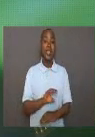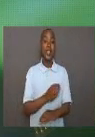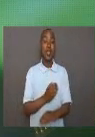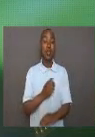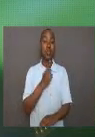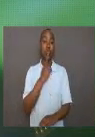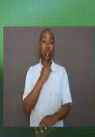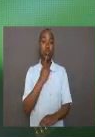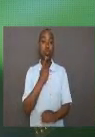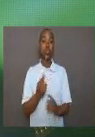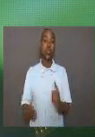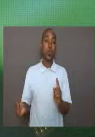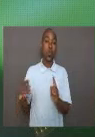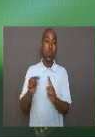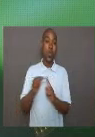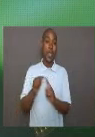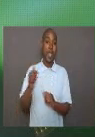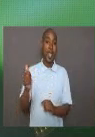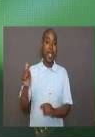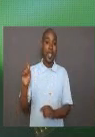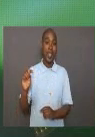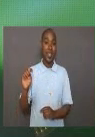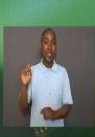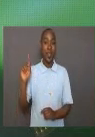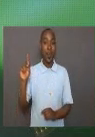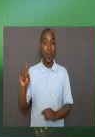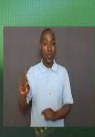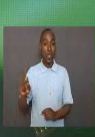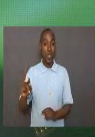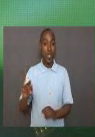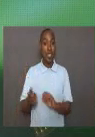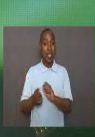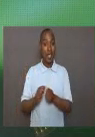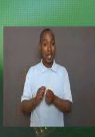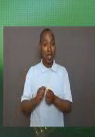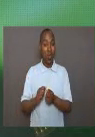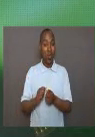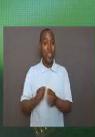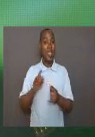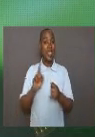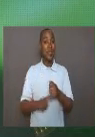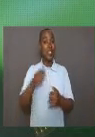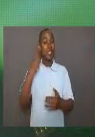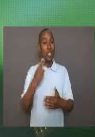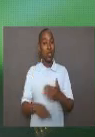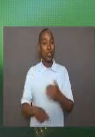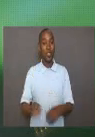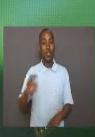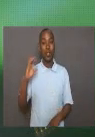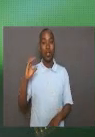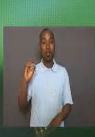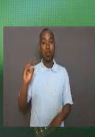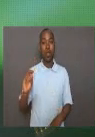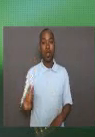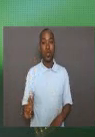glucose into ATP, yielding the waste products of carbon